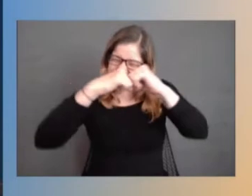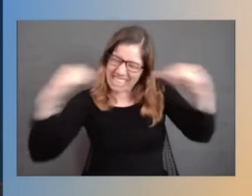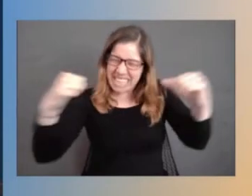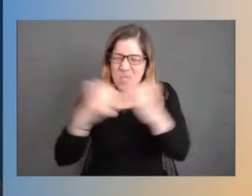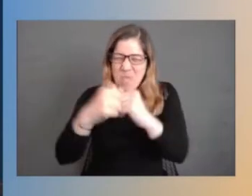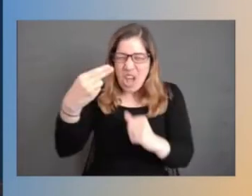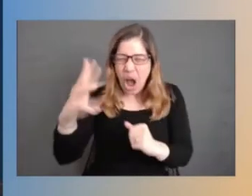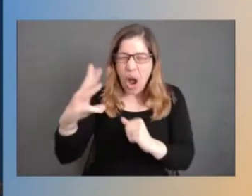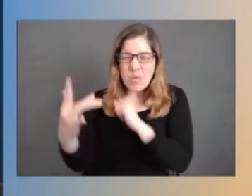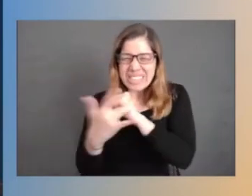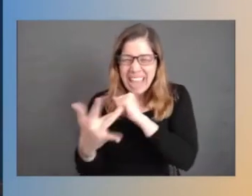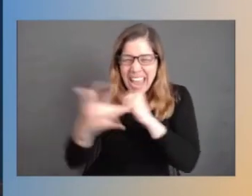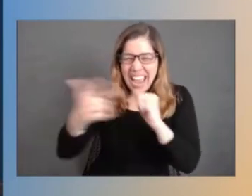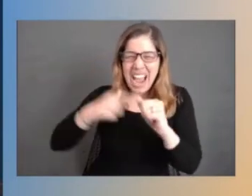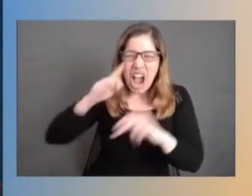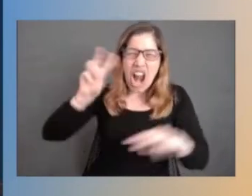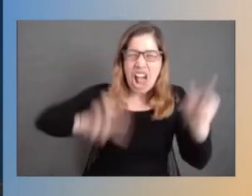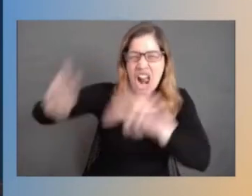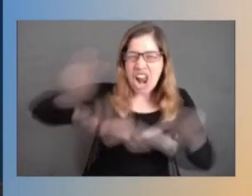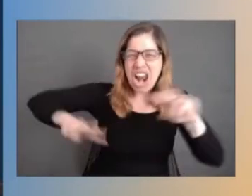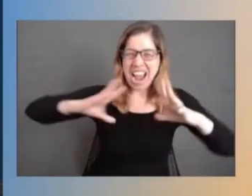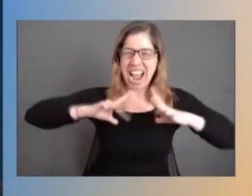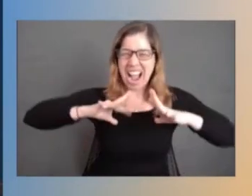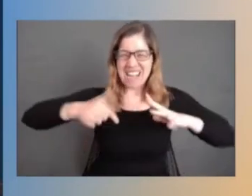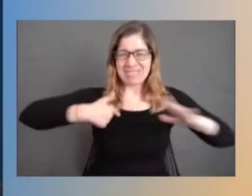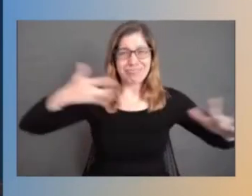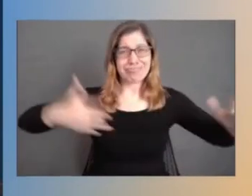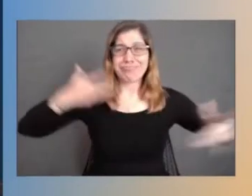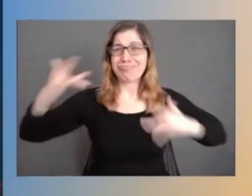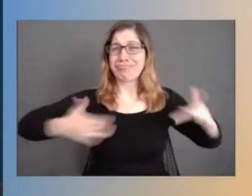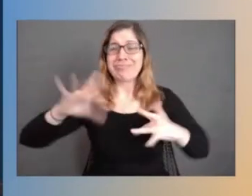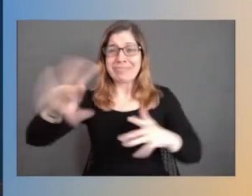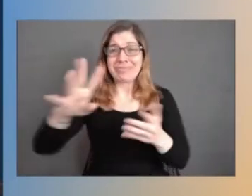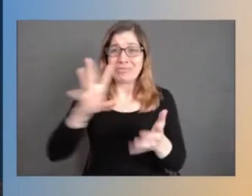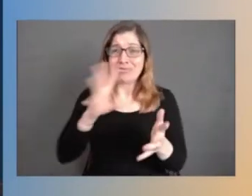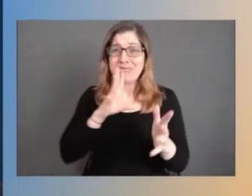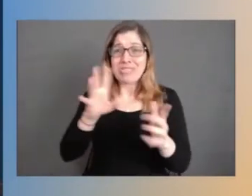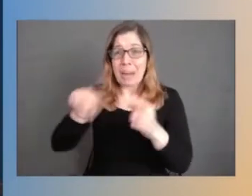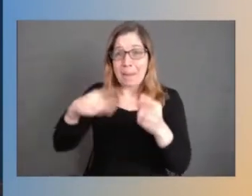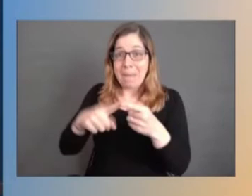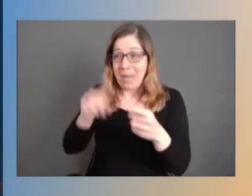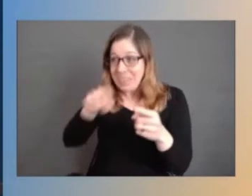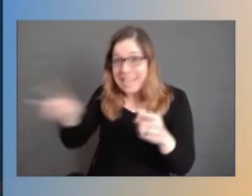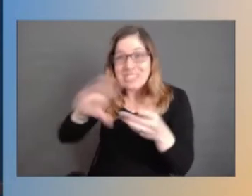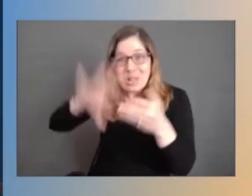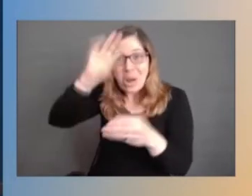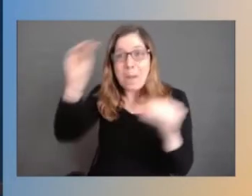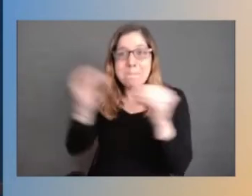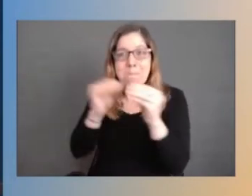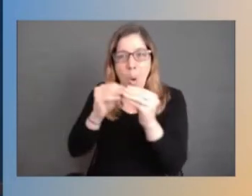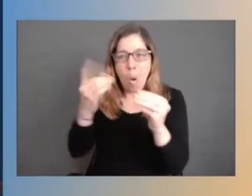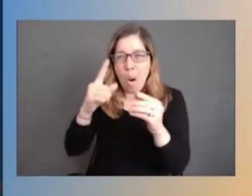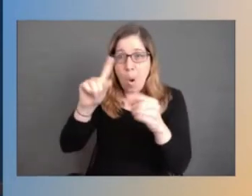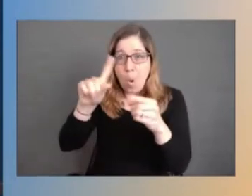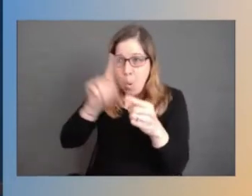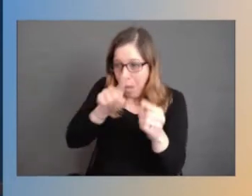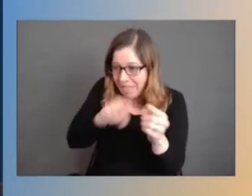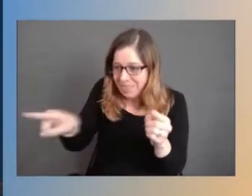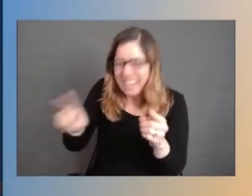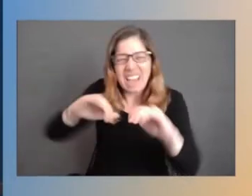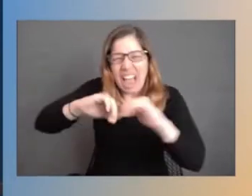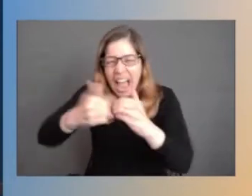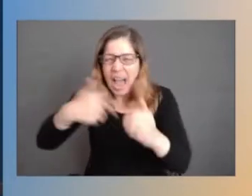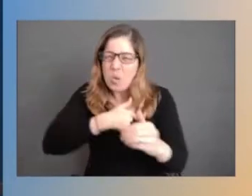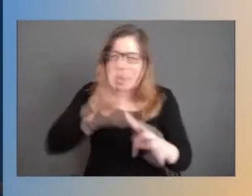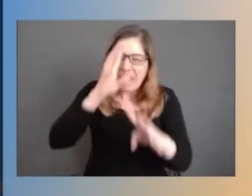looking at all these neat things, I'm super excited about talking to Anthony and learning a lot more about not just what these are, but how they came to be and the